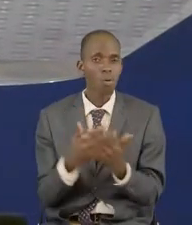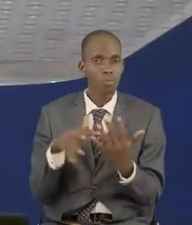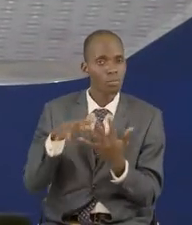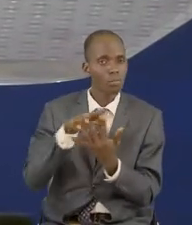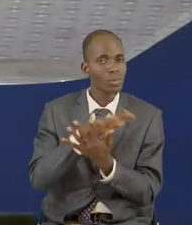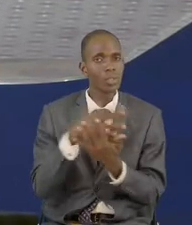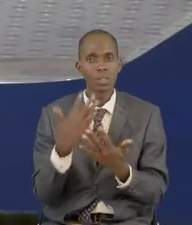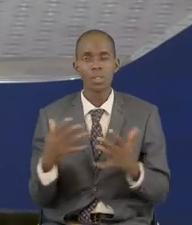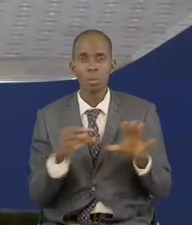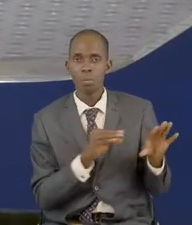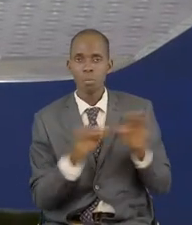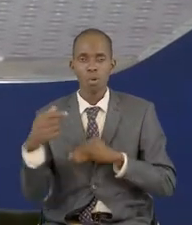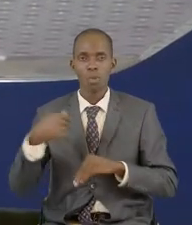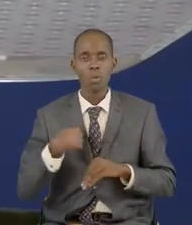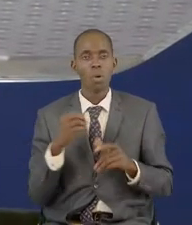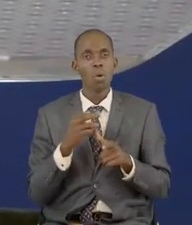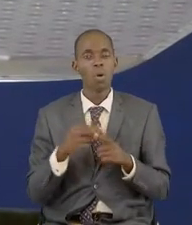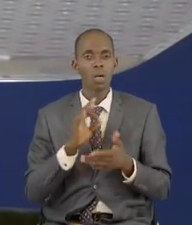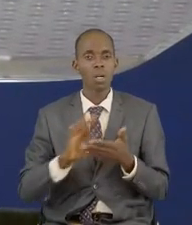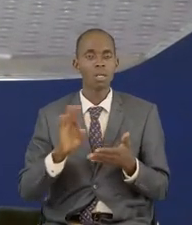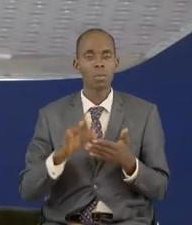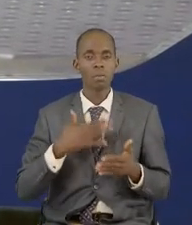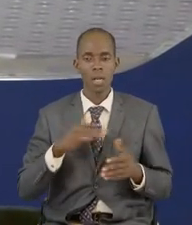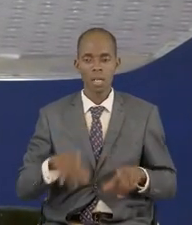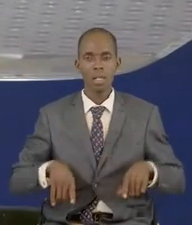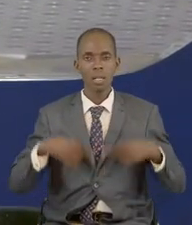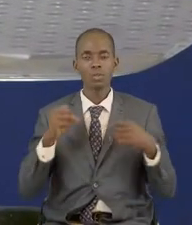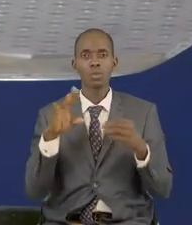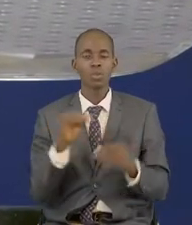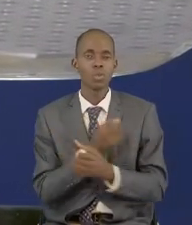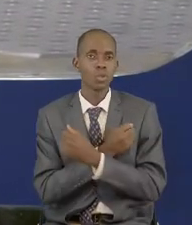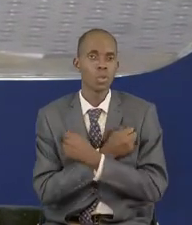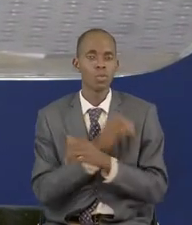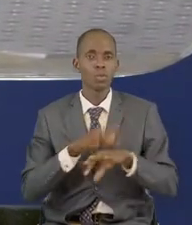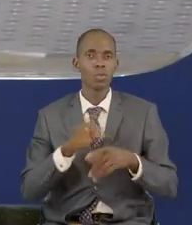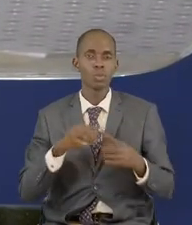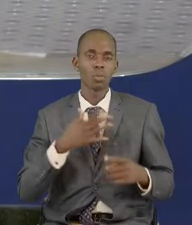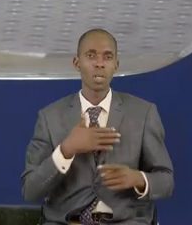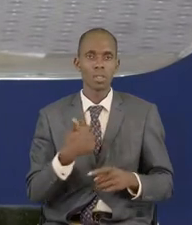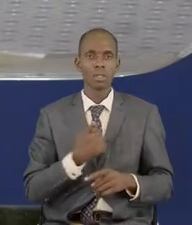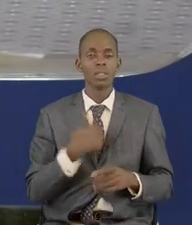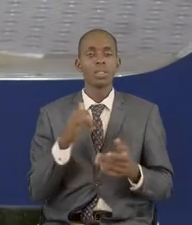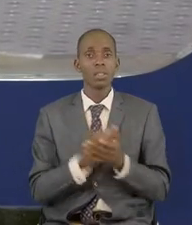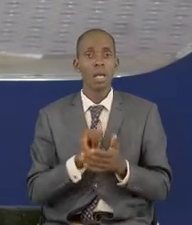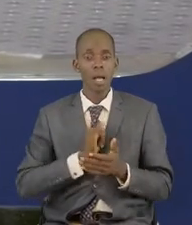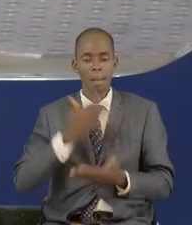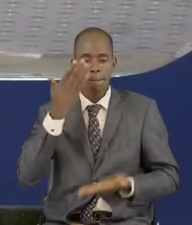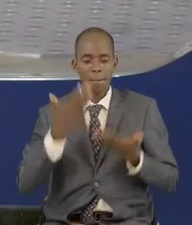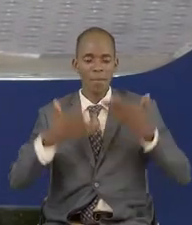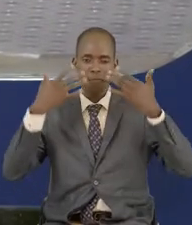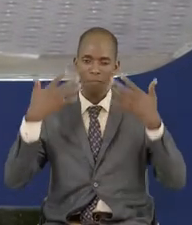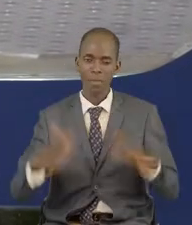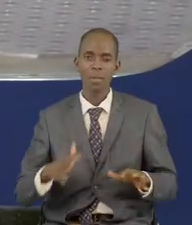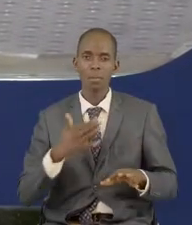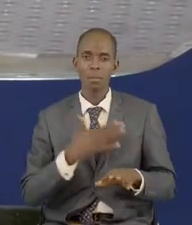count I my life dear unto myself, so that I might finish my course